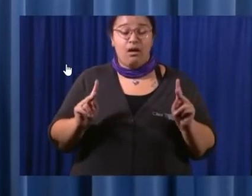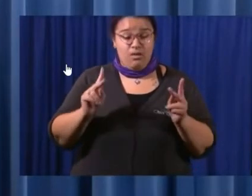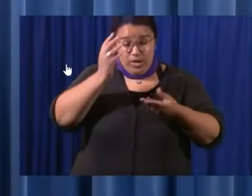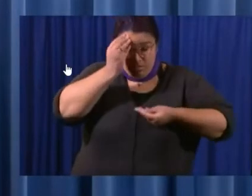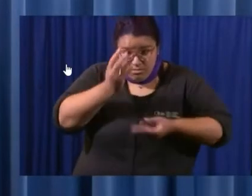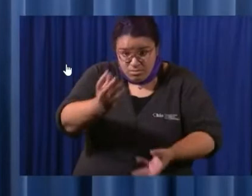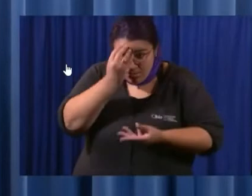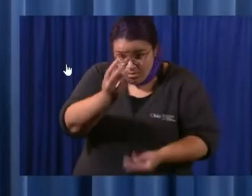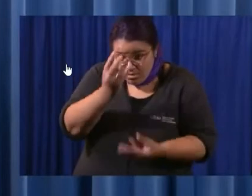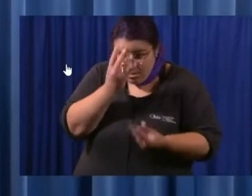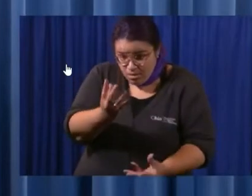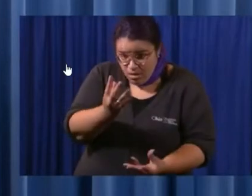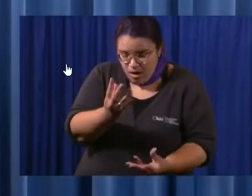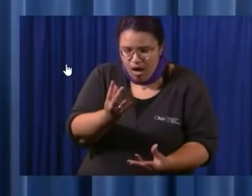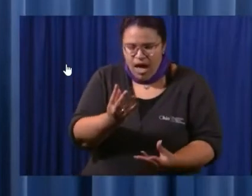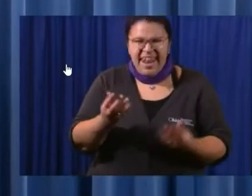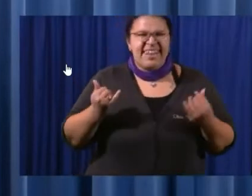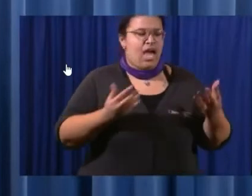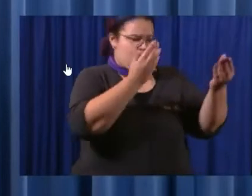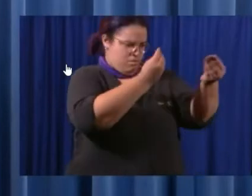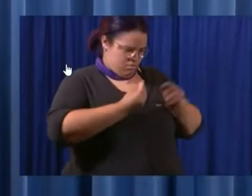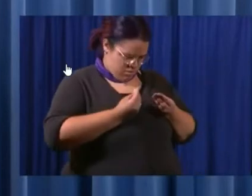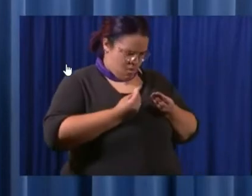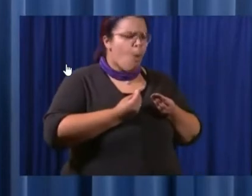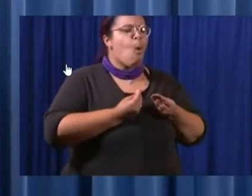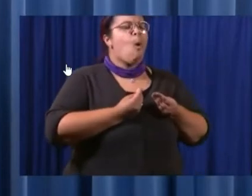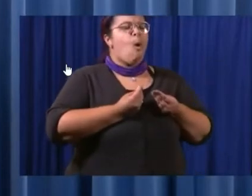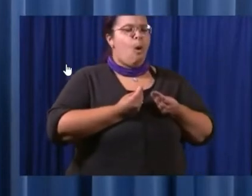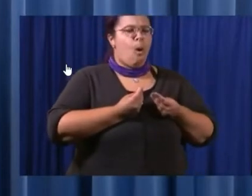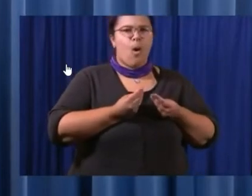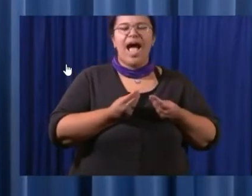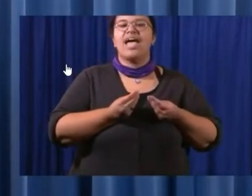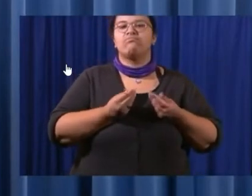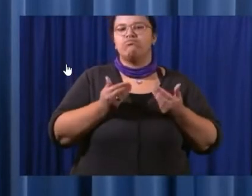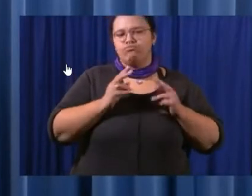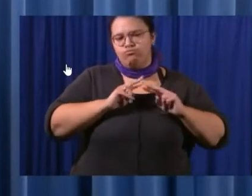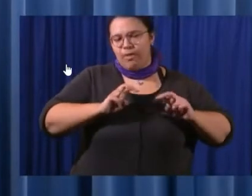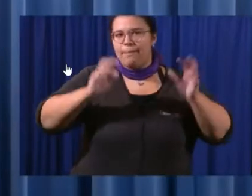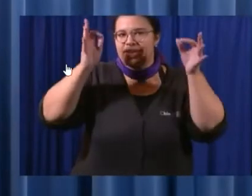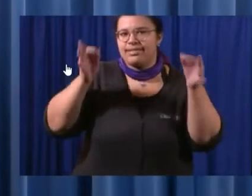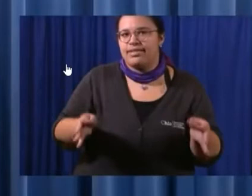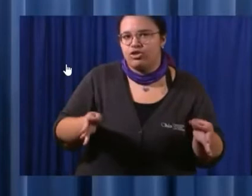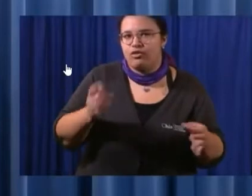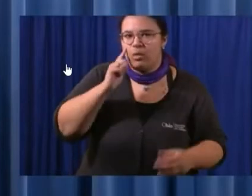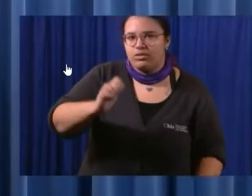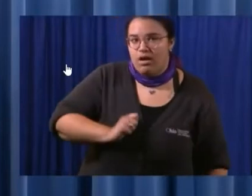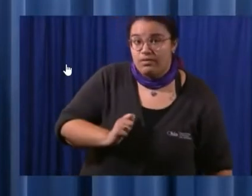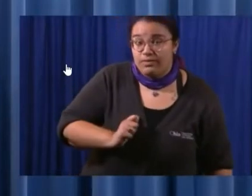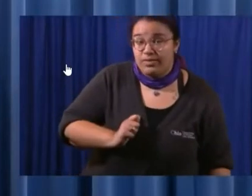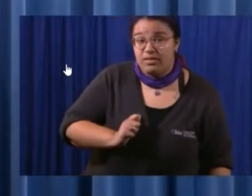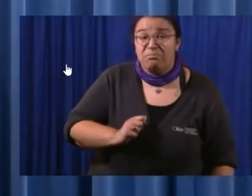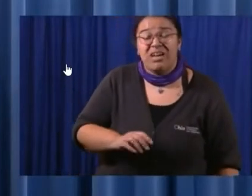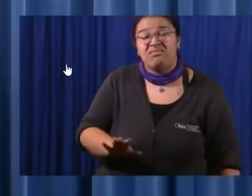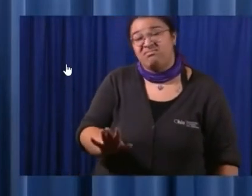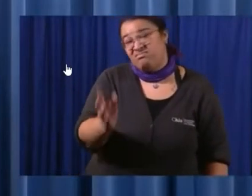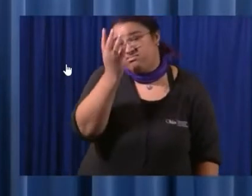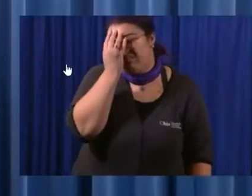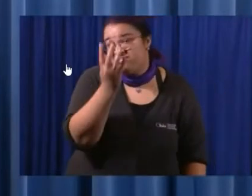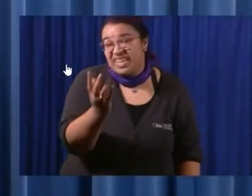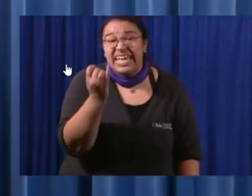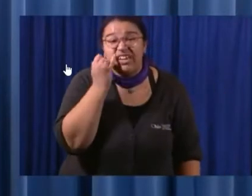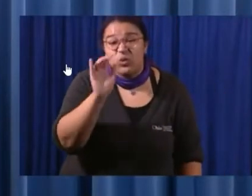state. Everyone should wear a mask when they're out. But you got to be extra careful. If your county's red, that should be a real wake-up call that